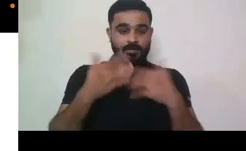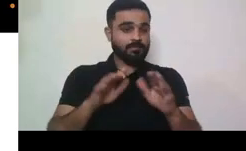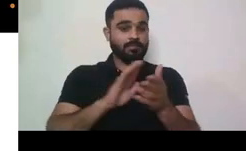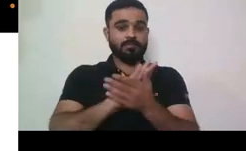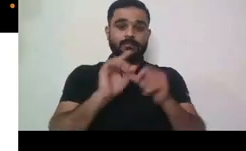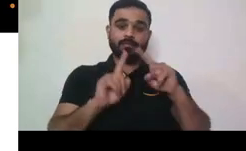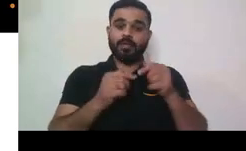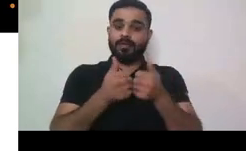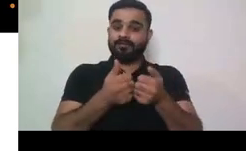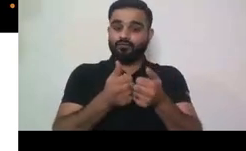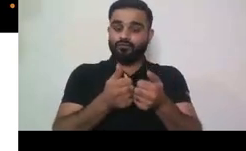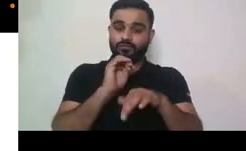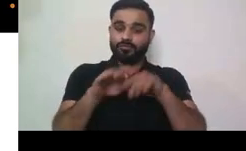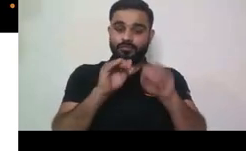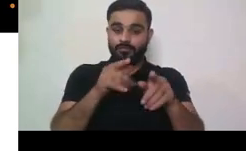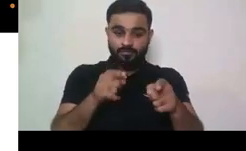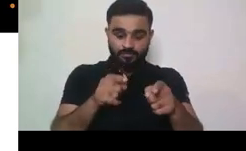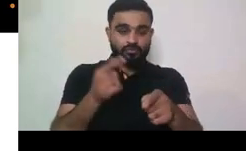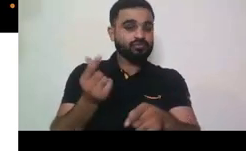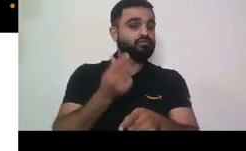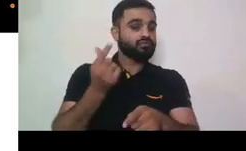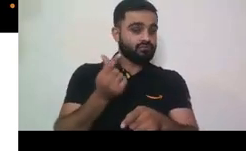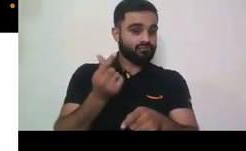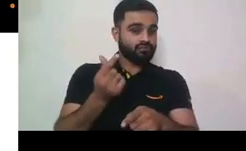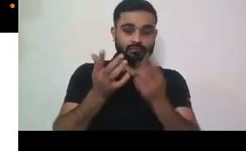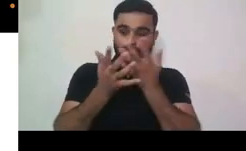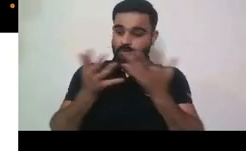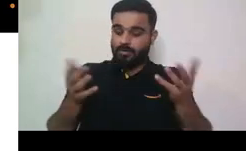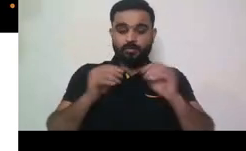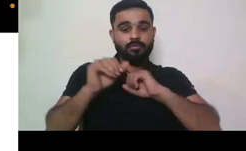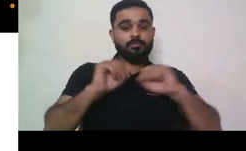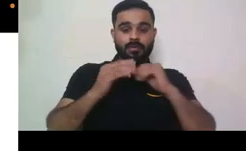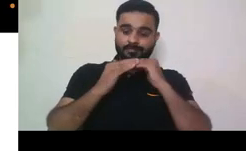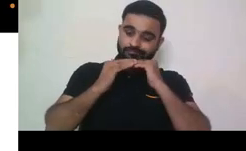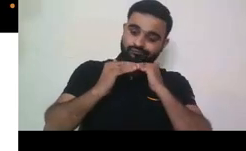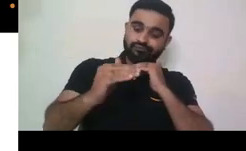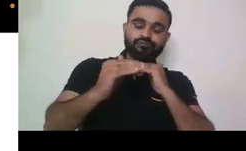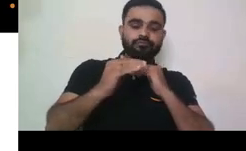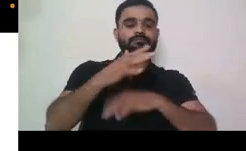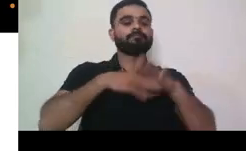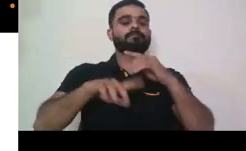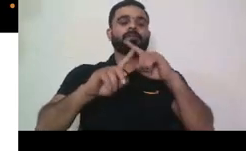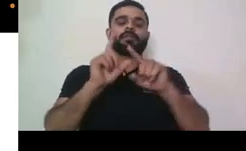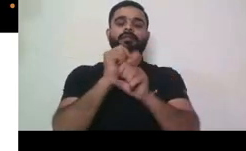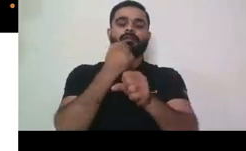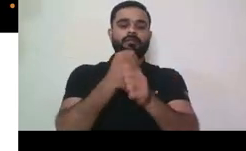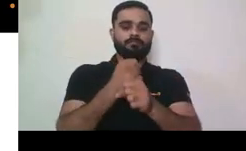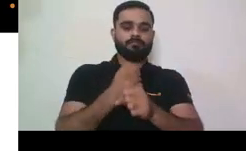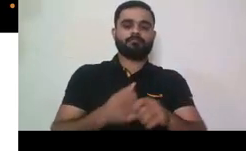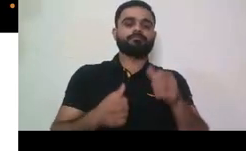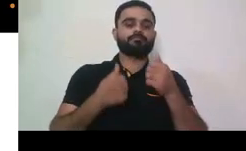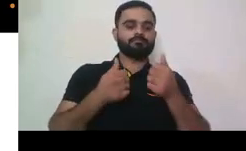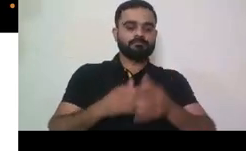box, it can be used as a resource for you for sustaining the TDGs. Nice.